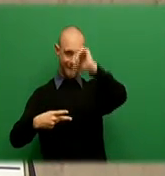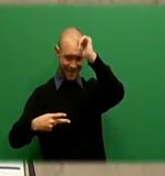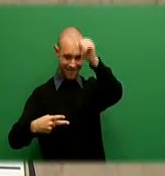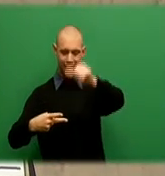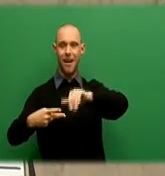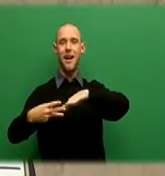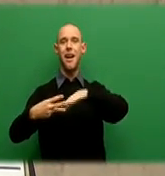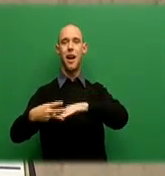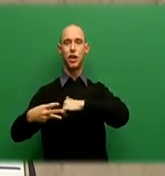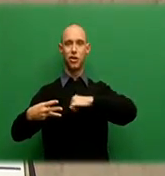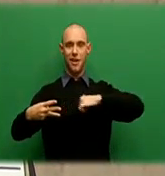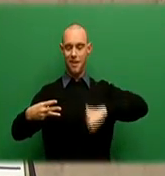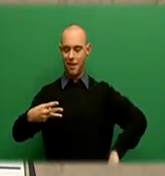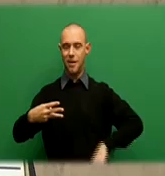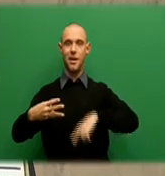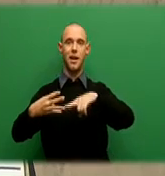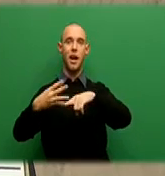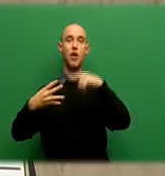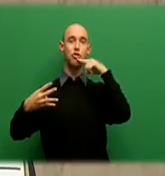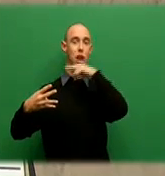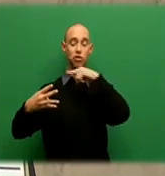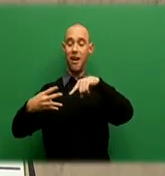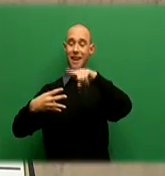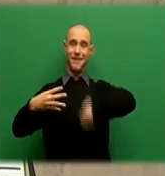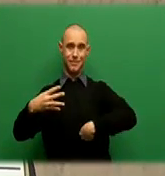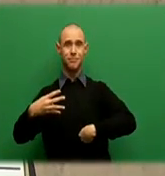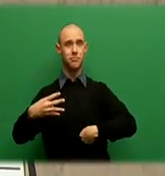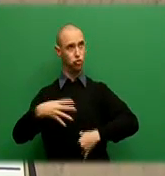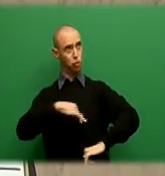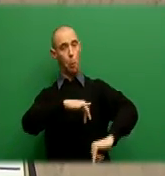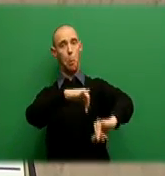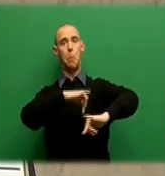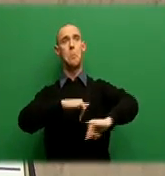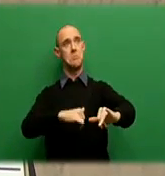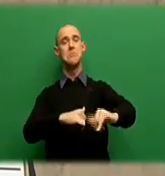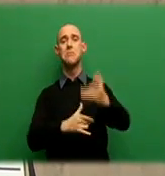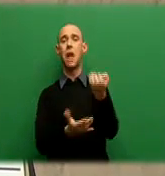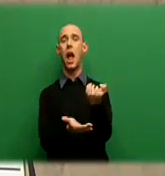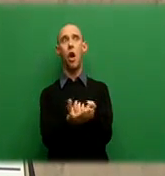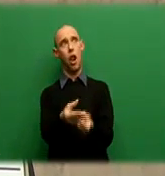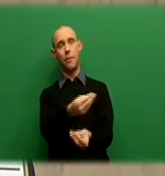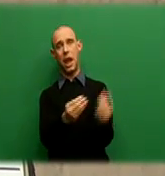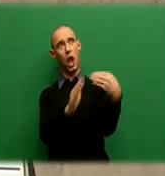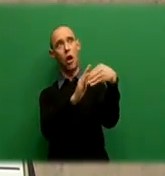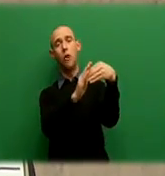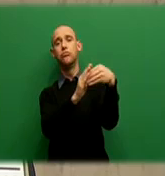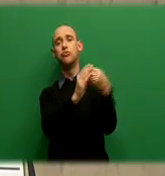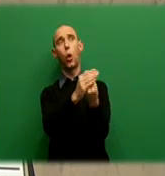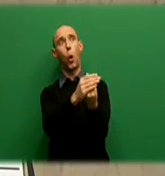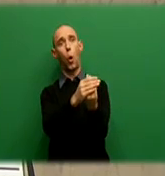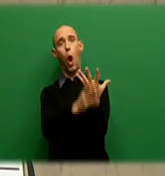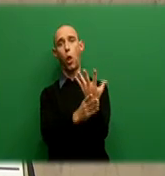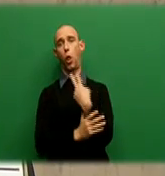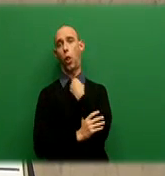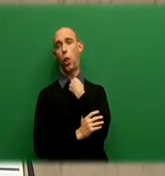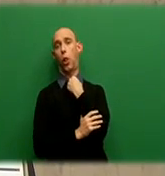the more prominent engine for growth recently. To what extent one can model those and